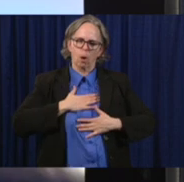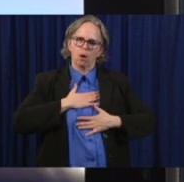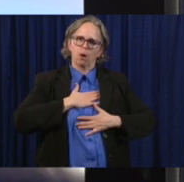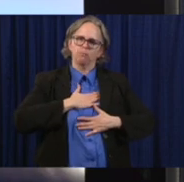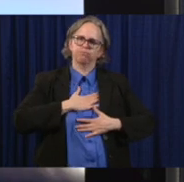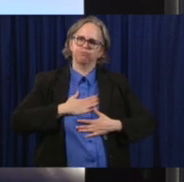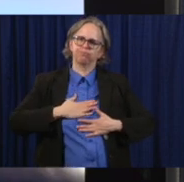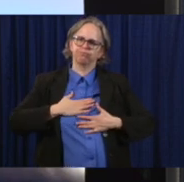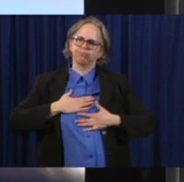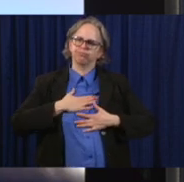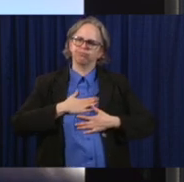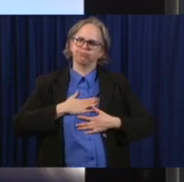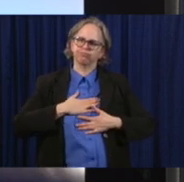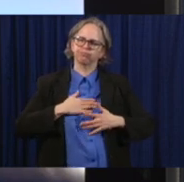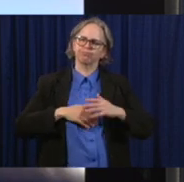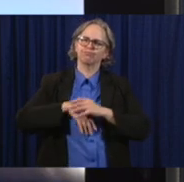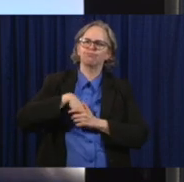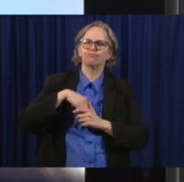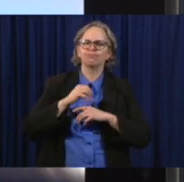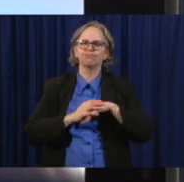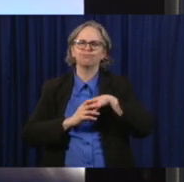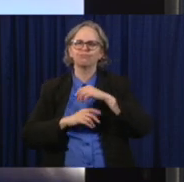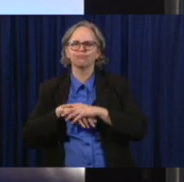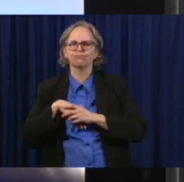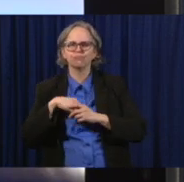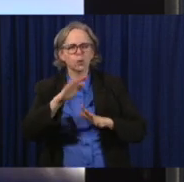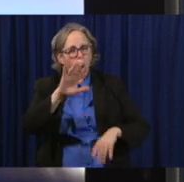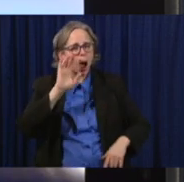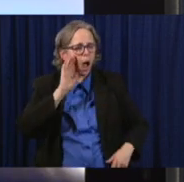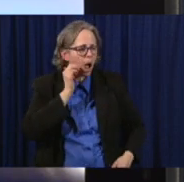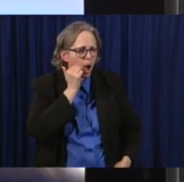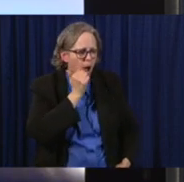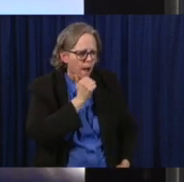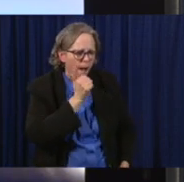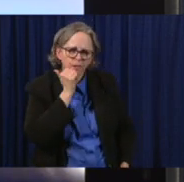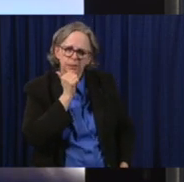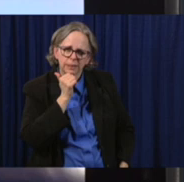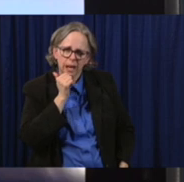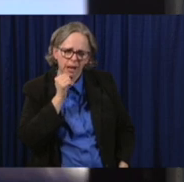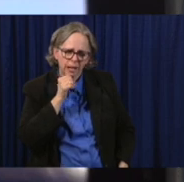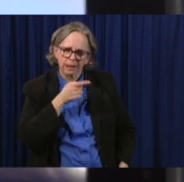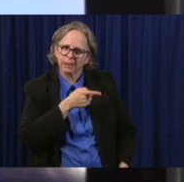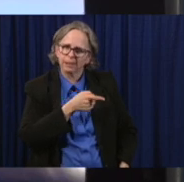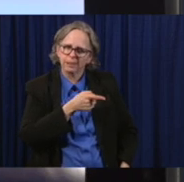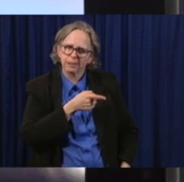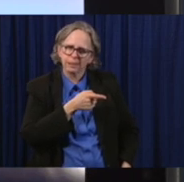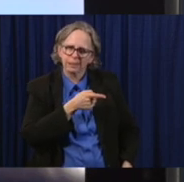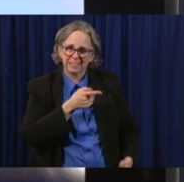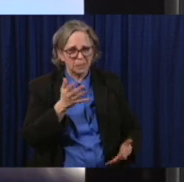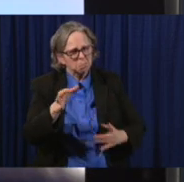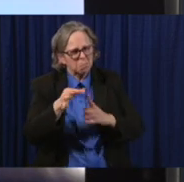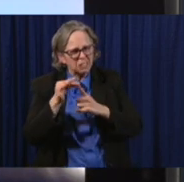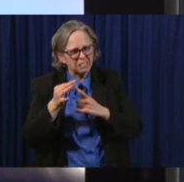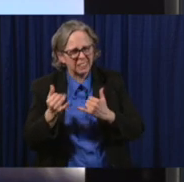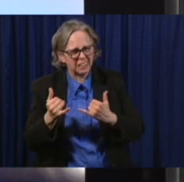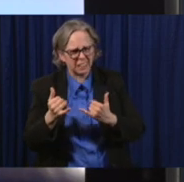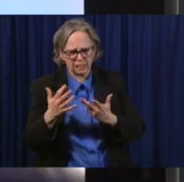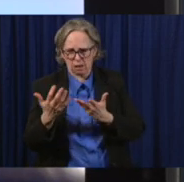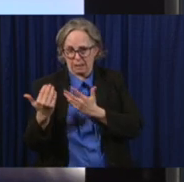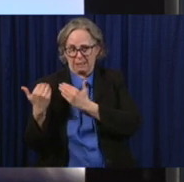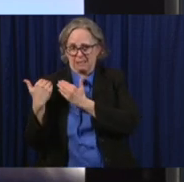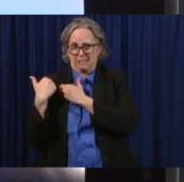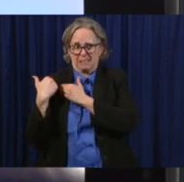out as these decisions are being made, particularly as we are now responsibly restarting Ohio. There is a desire,